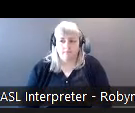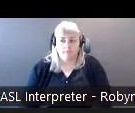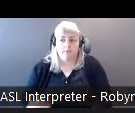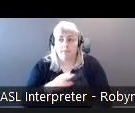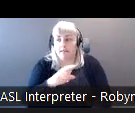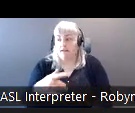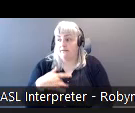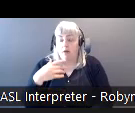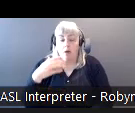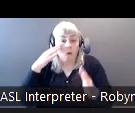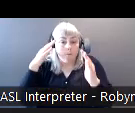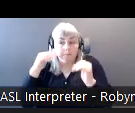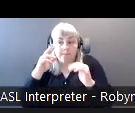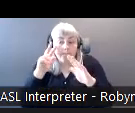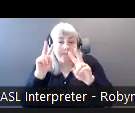Is there grief?